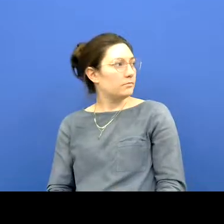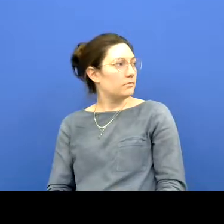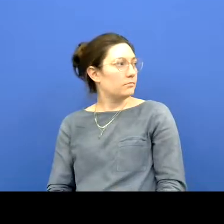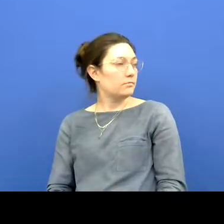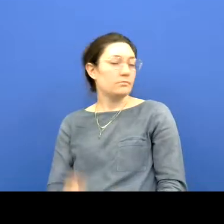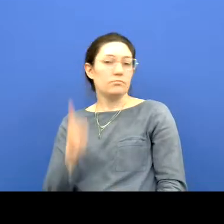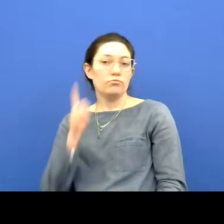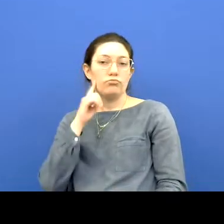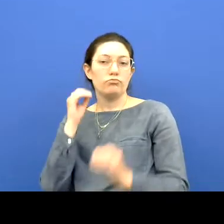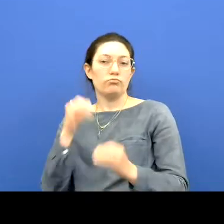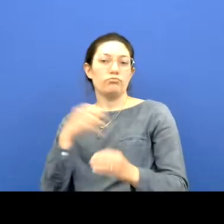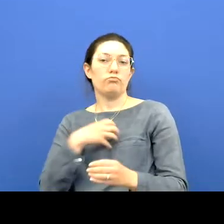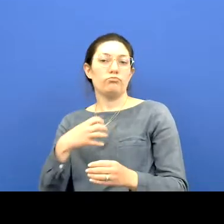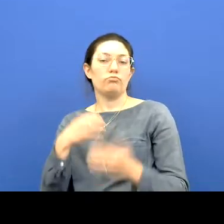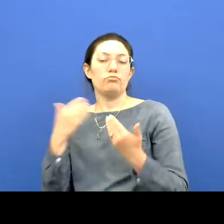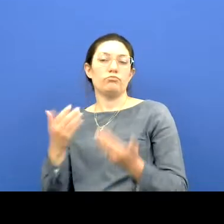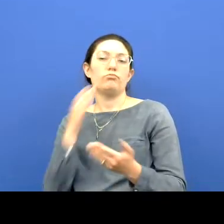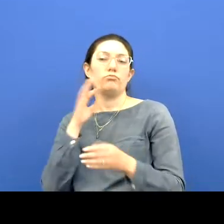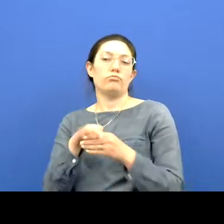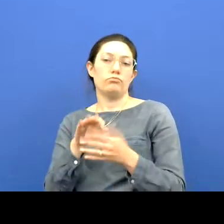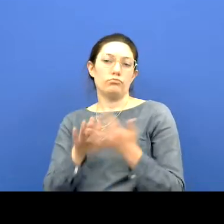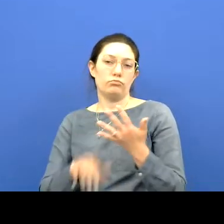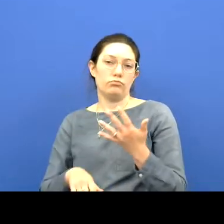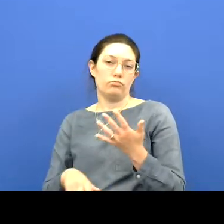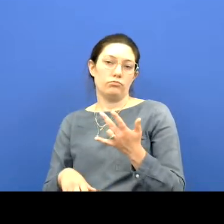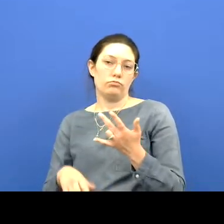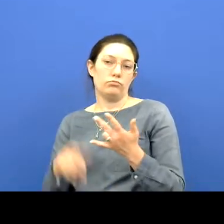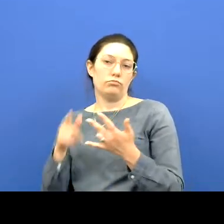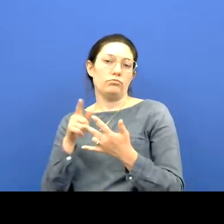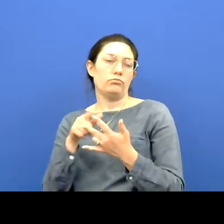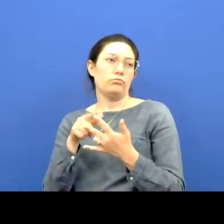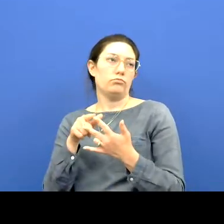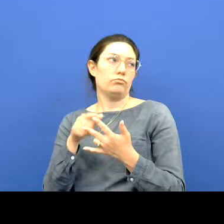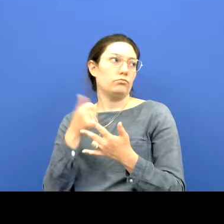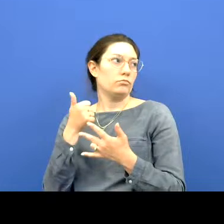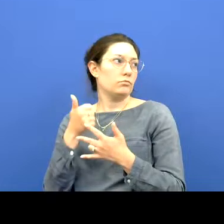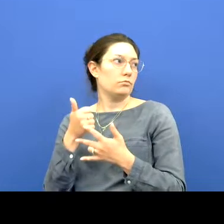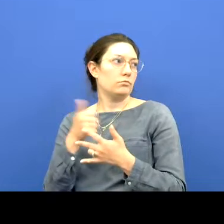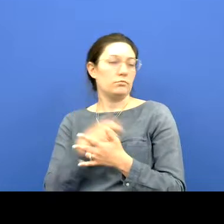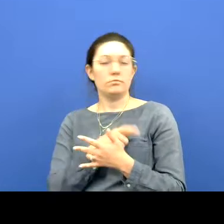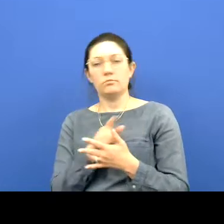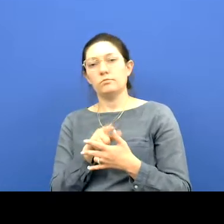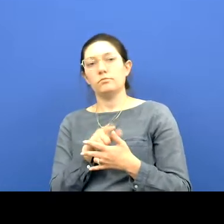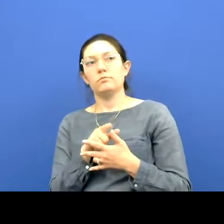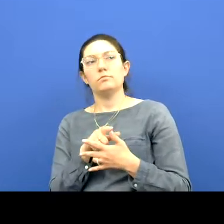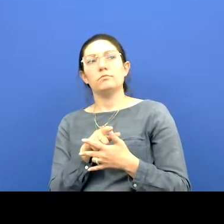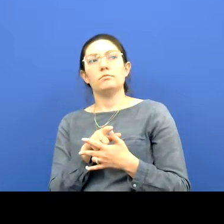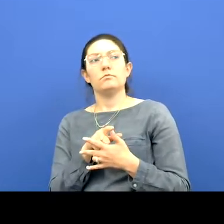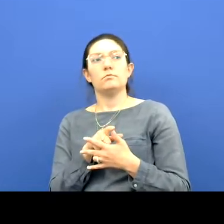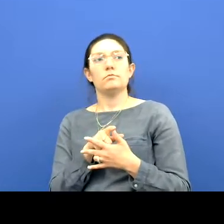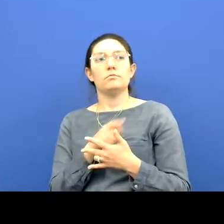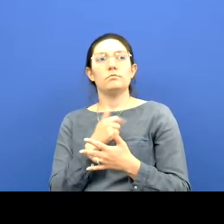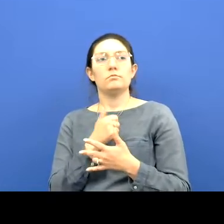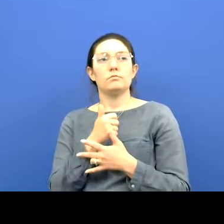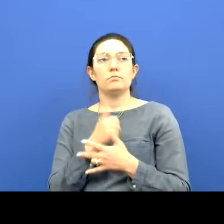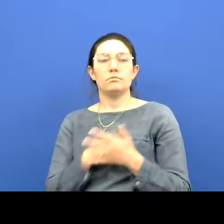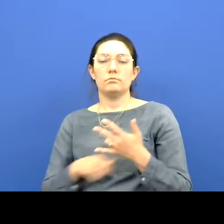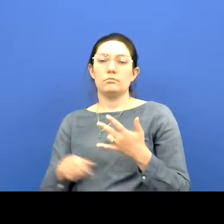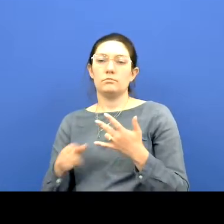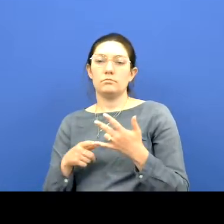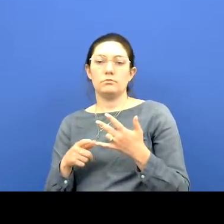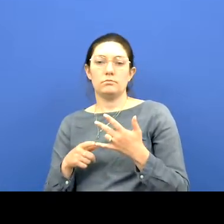Hearing and seeing no further comments, please call the roll. Councilmember Page, Aye. Councilmember Belanca,